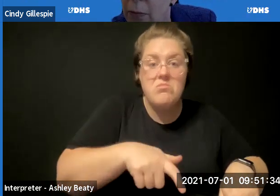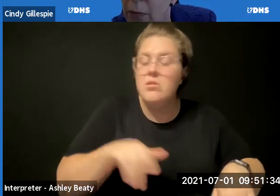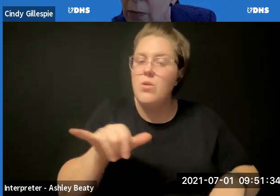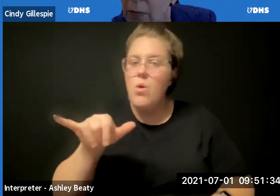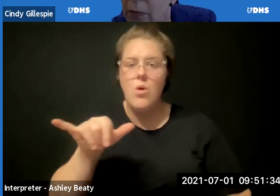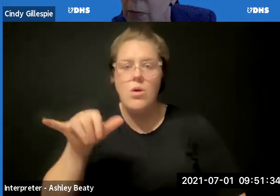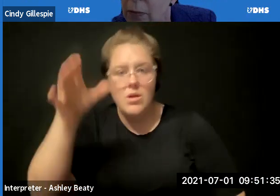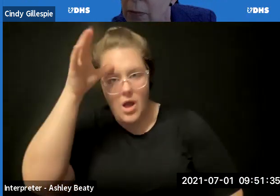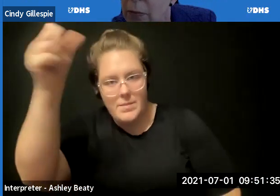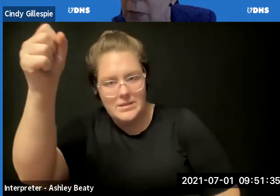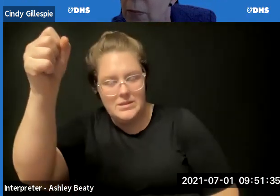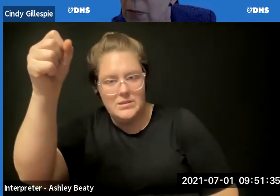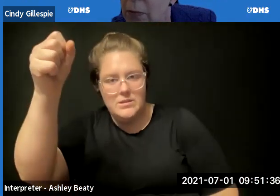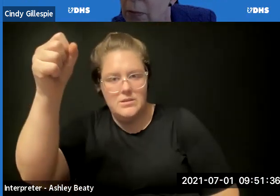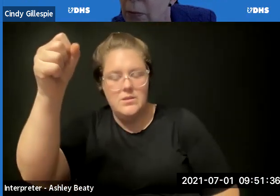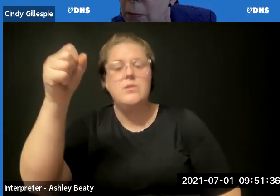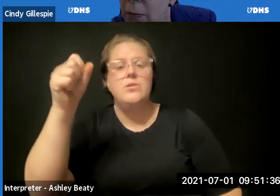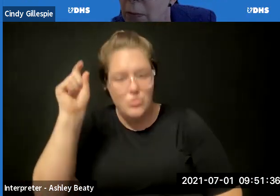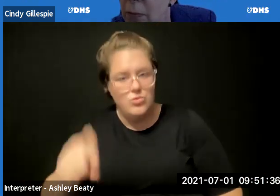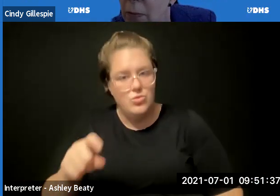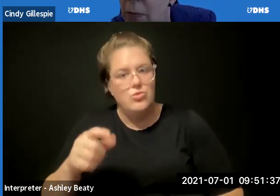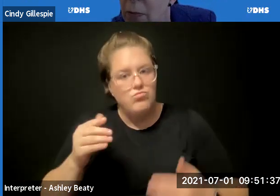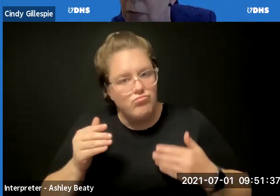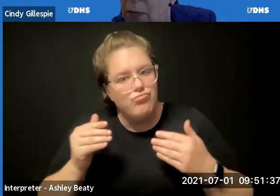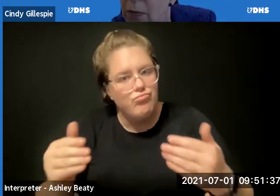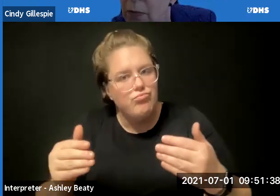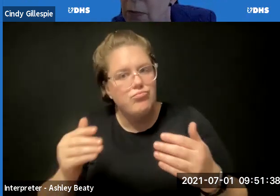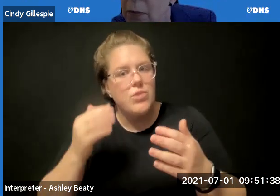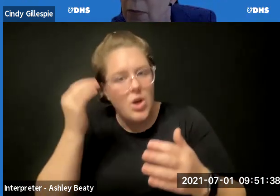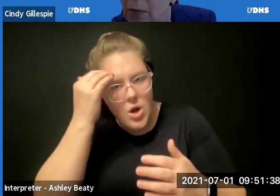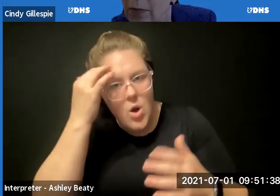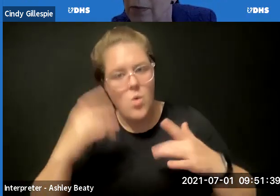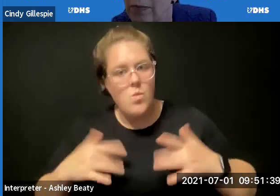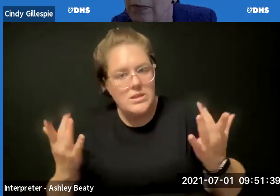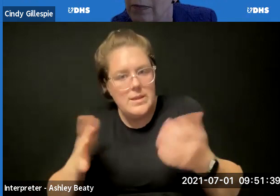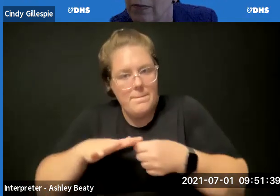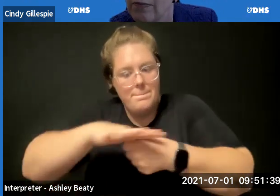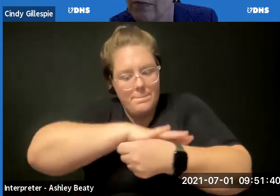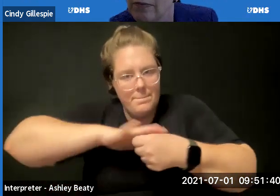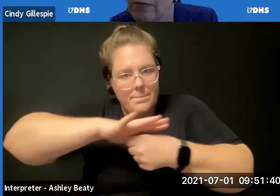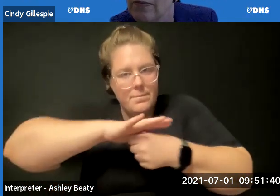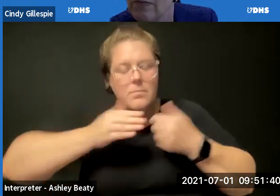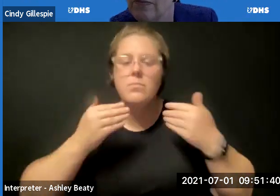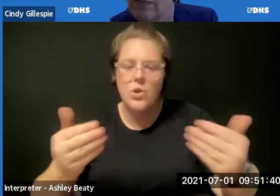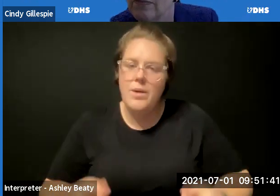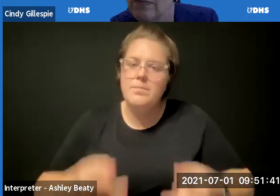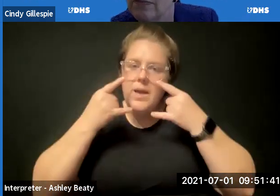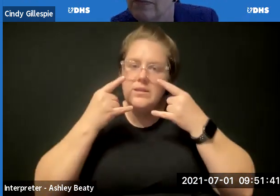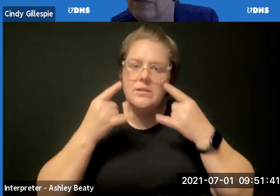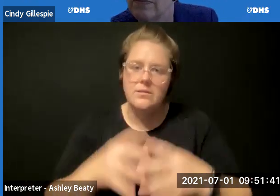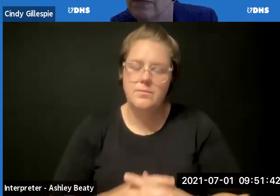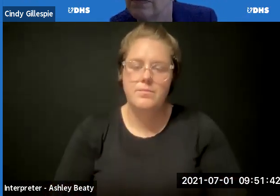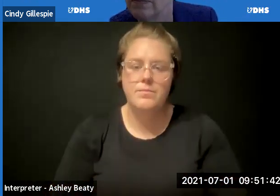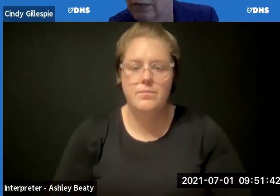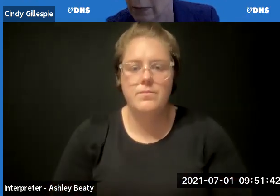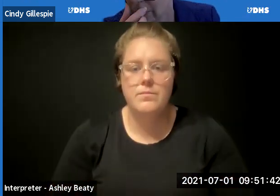up and you should take that action just based on what you already know exists in the community. Great, thank you, Jeff. And I know we're about at the top of